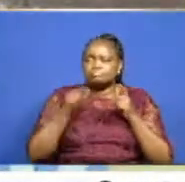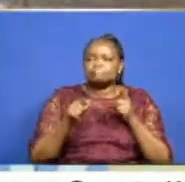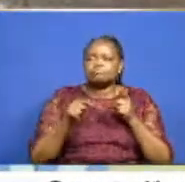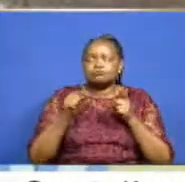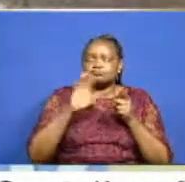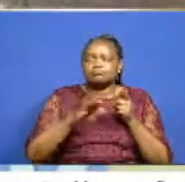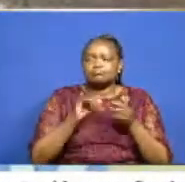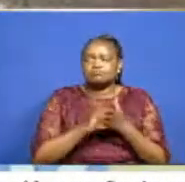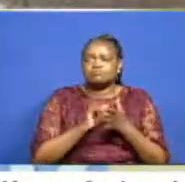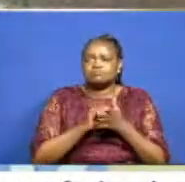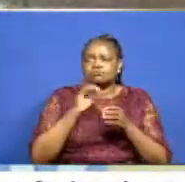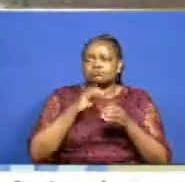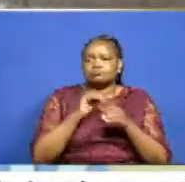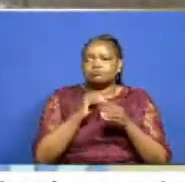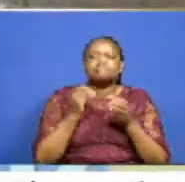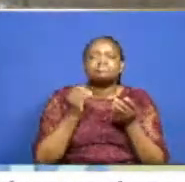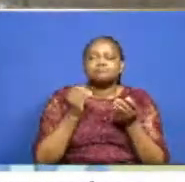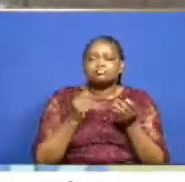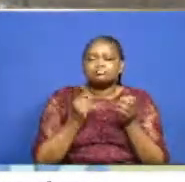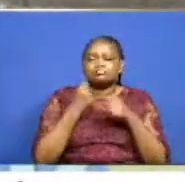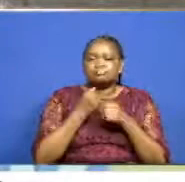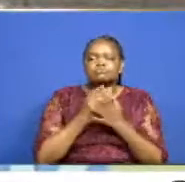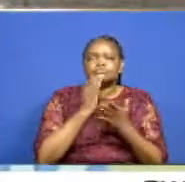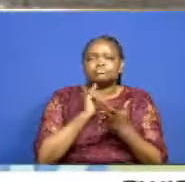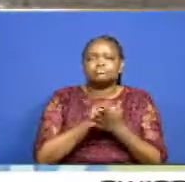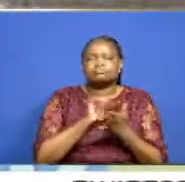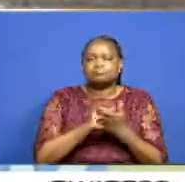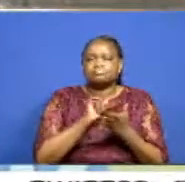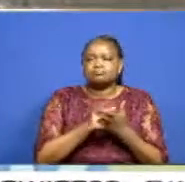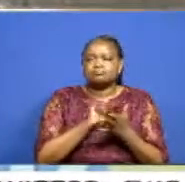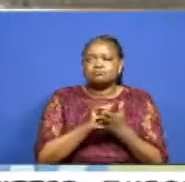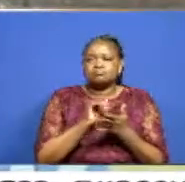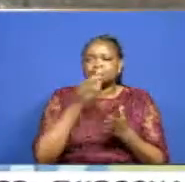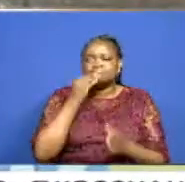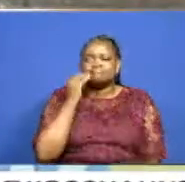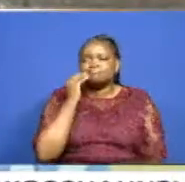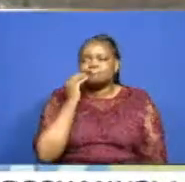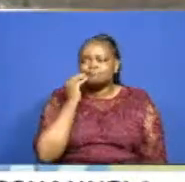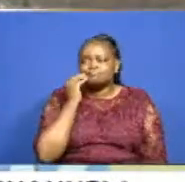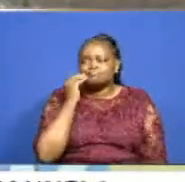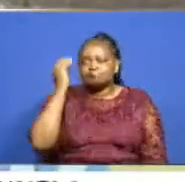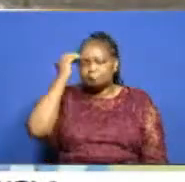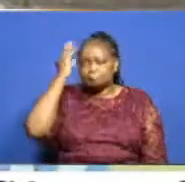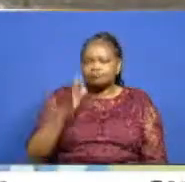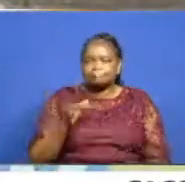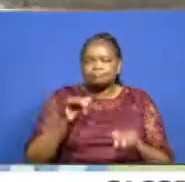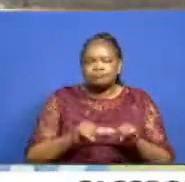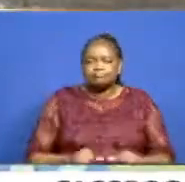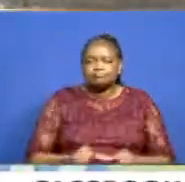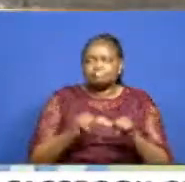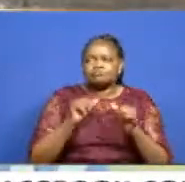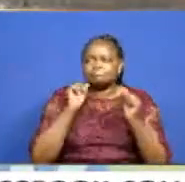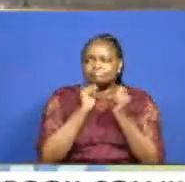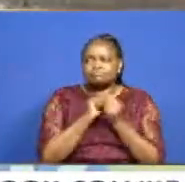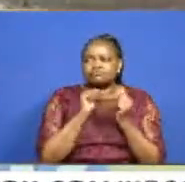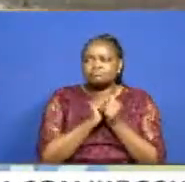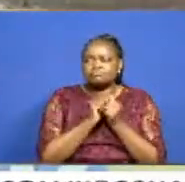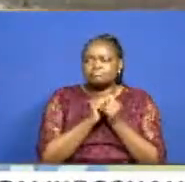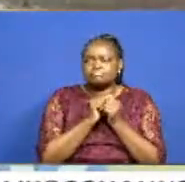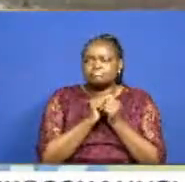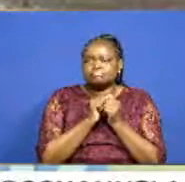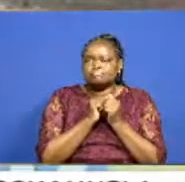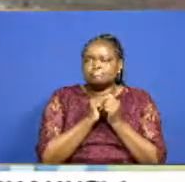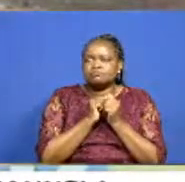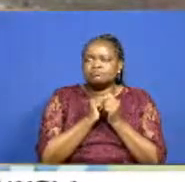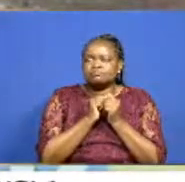really invested in making sure that even at home, learners continue with the syllabus,